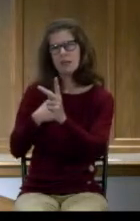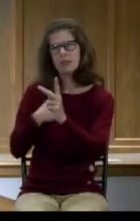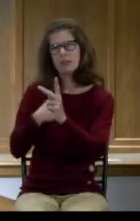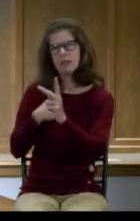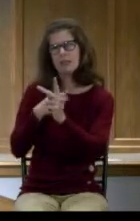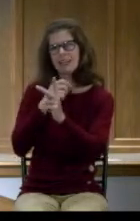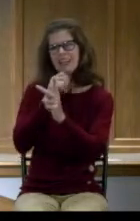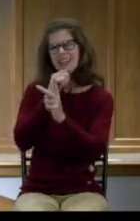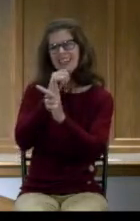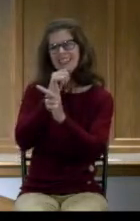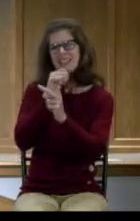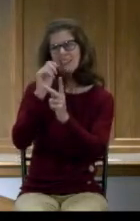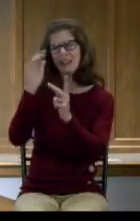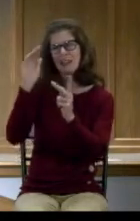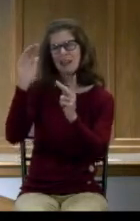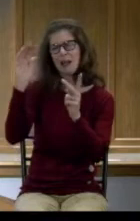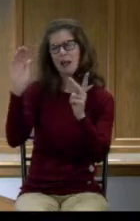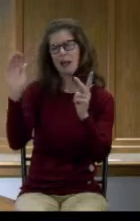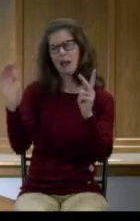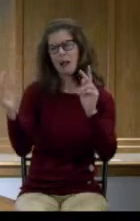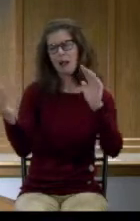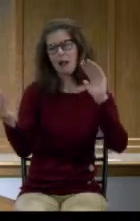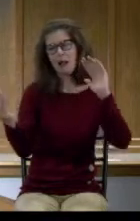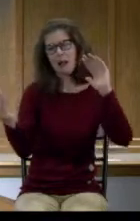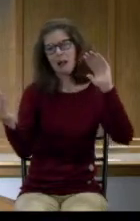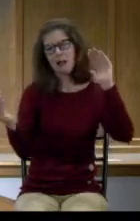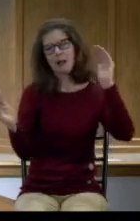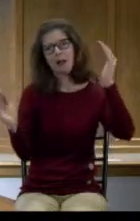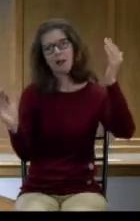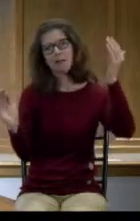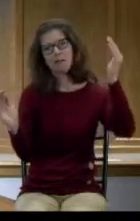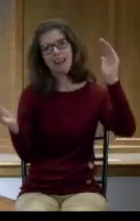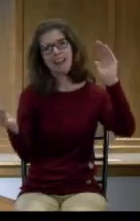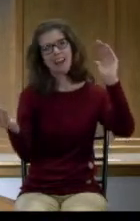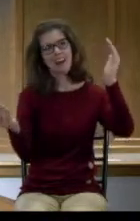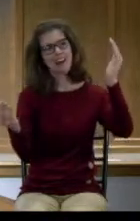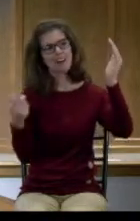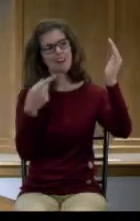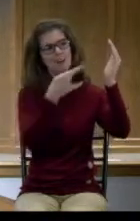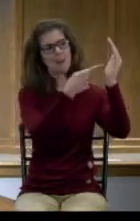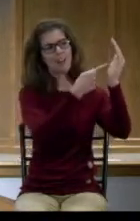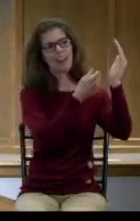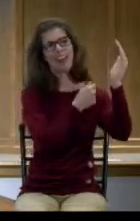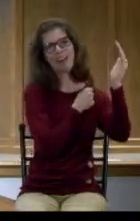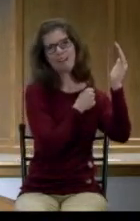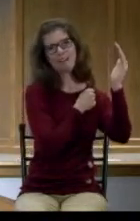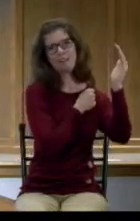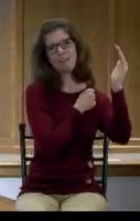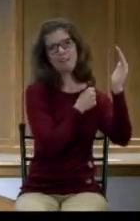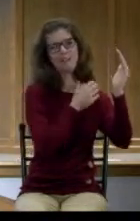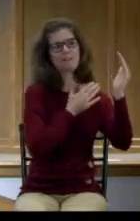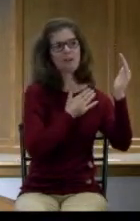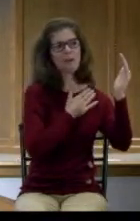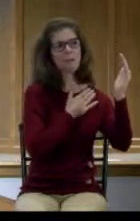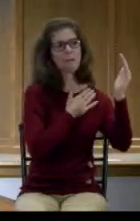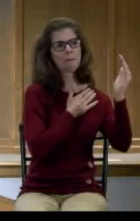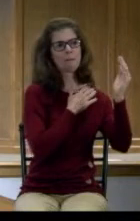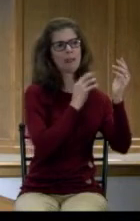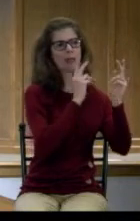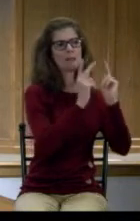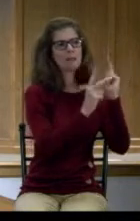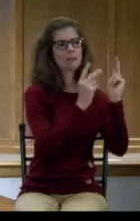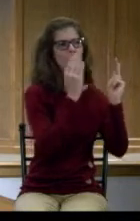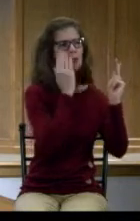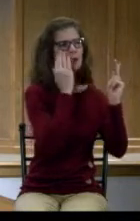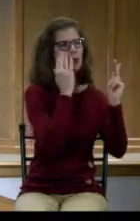pales in comparison to love from people that know me the best. I'll say that again. Criticism from people that know me